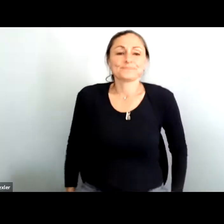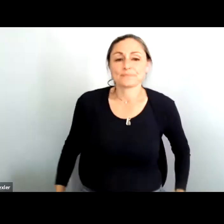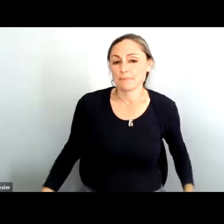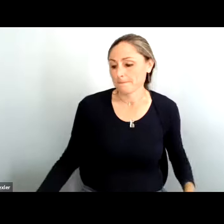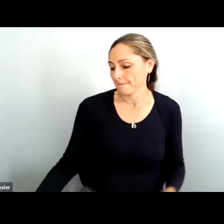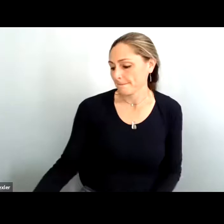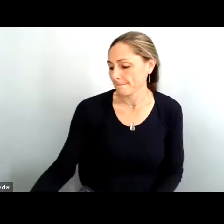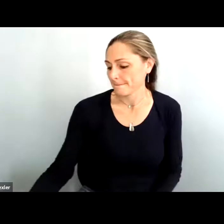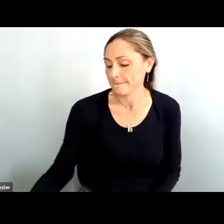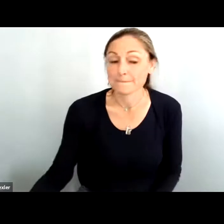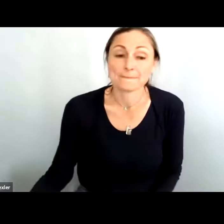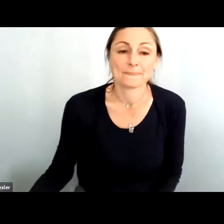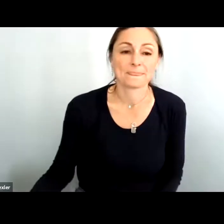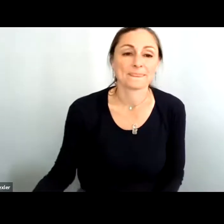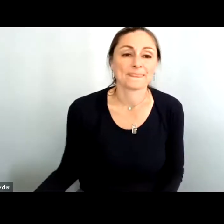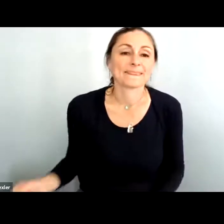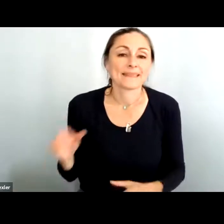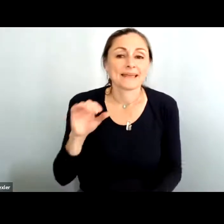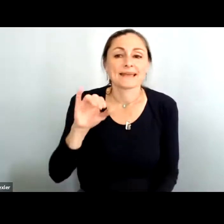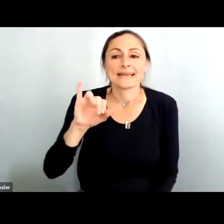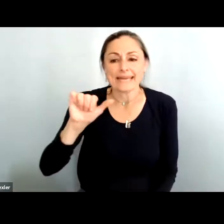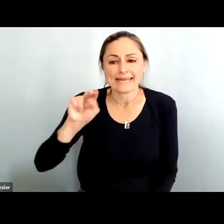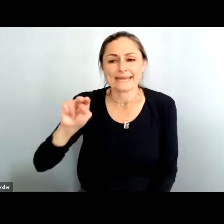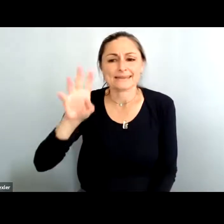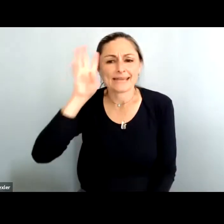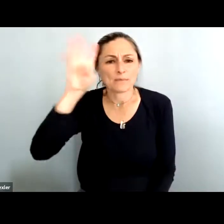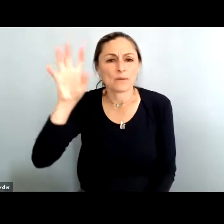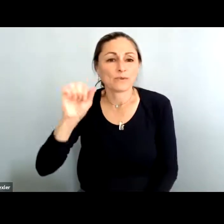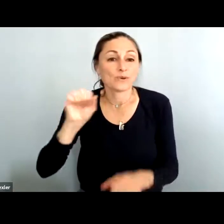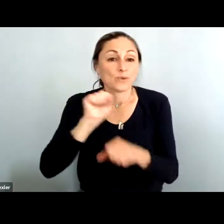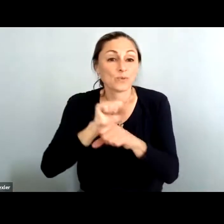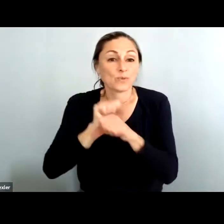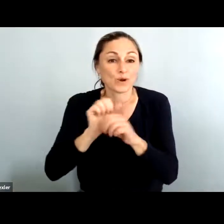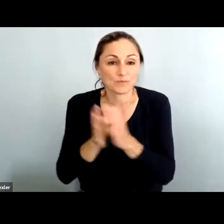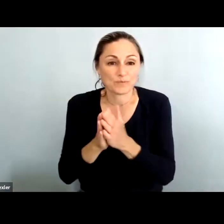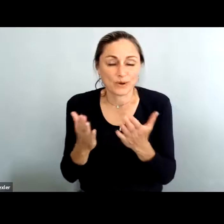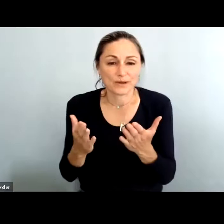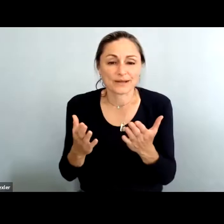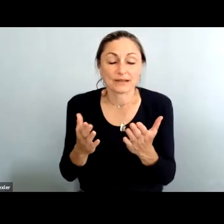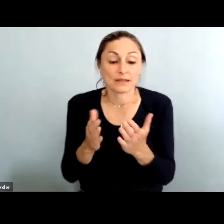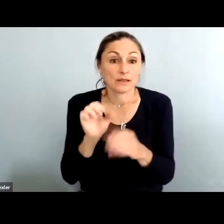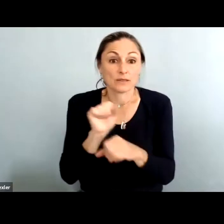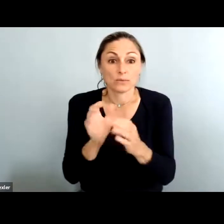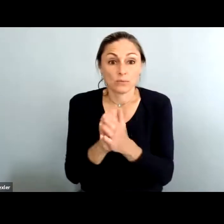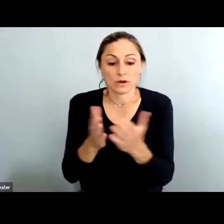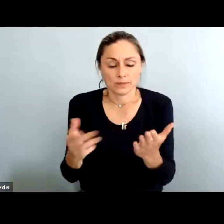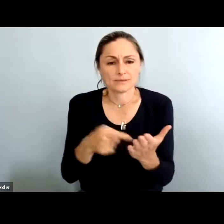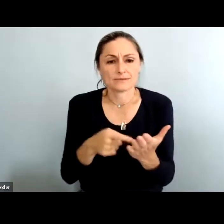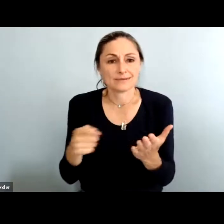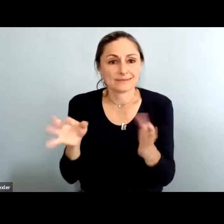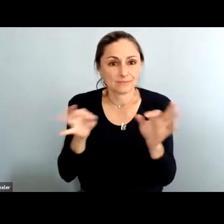Ian has come up with a workbook that not only it tells you this, how he